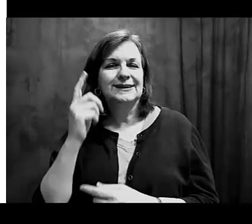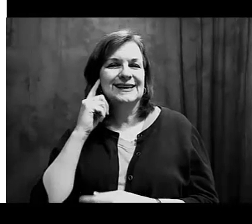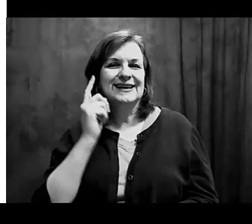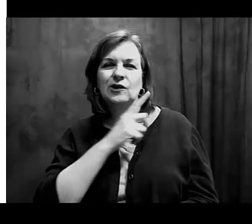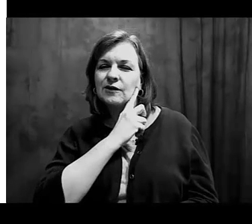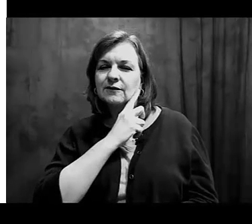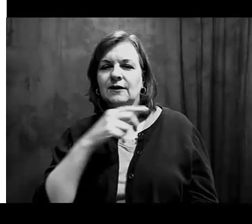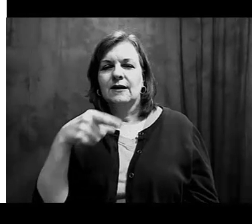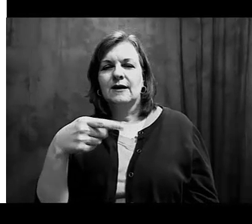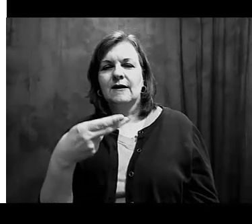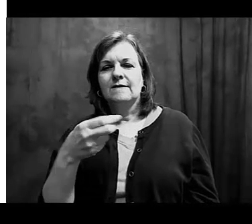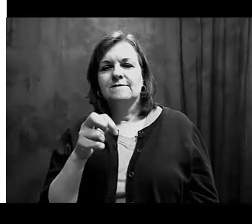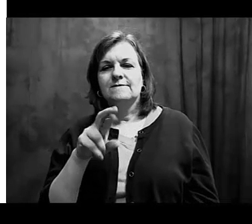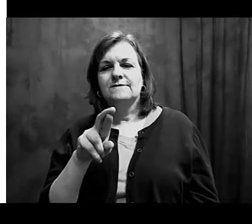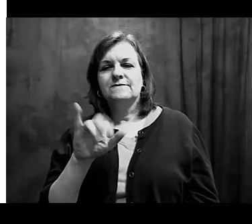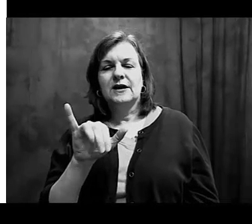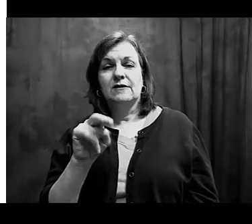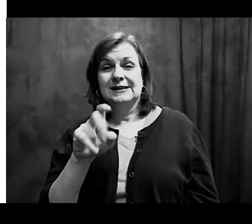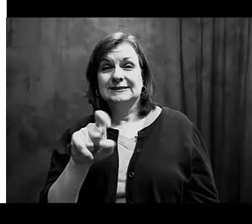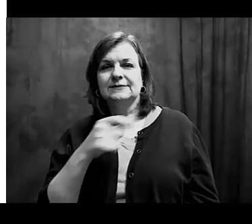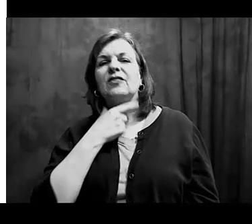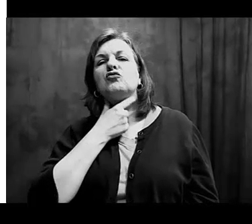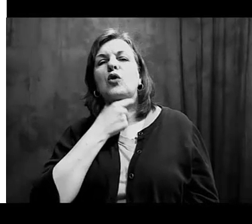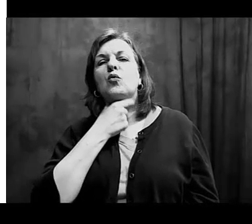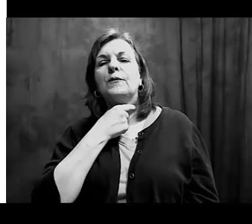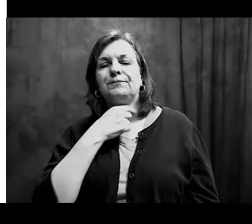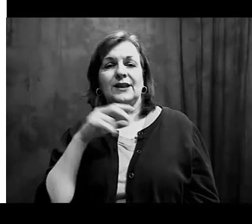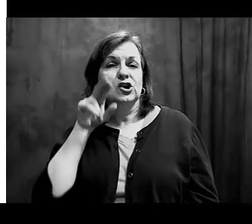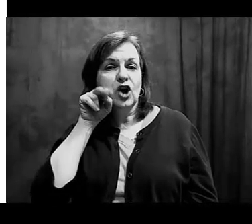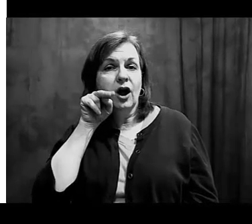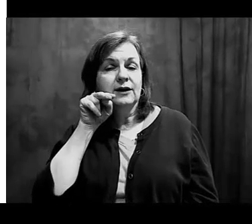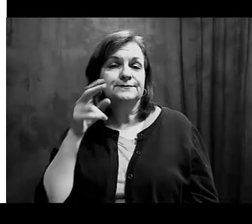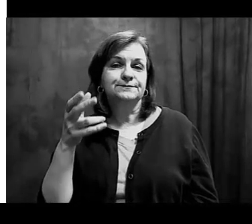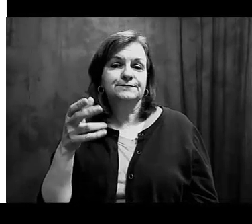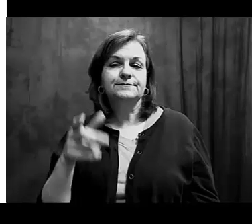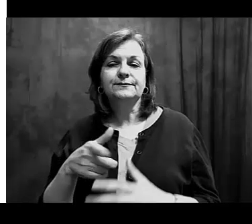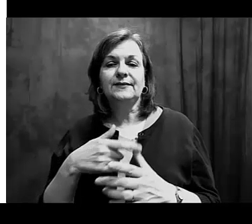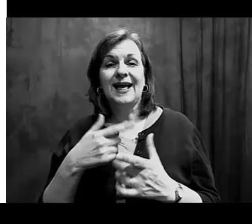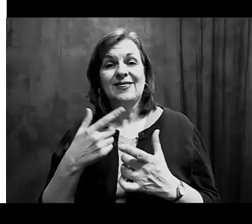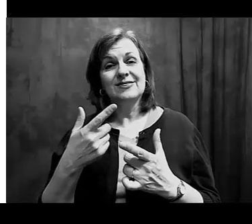features. So when we look at cranial nerves,